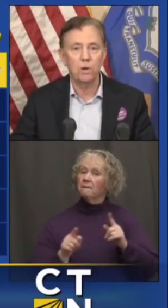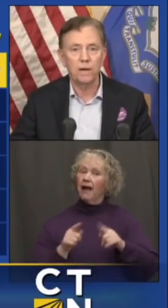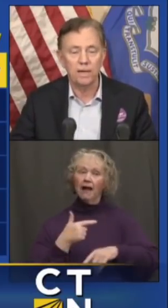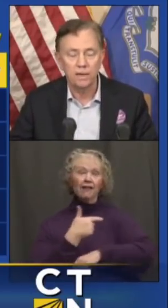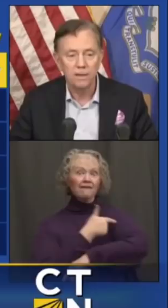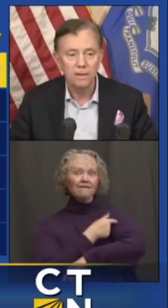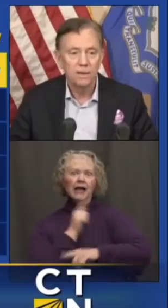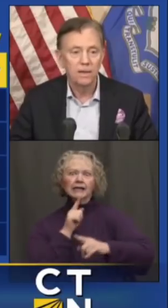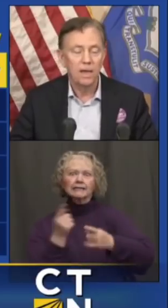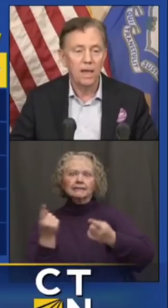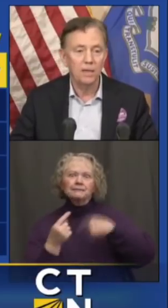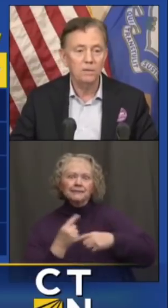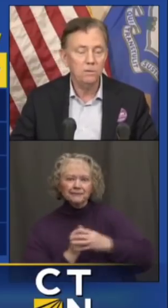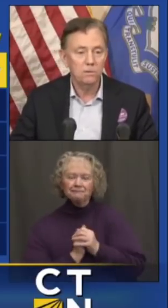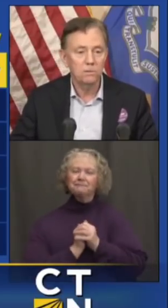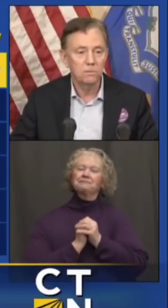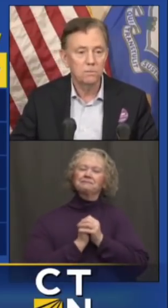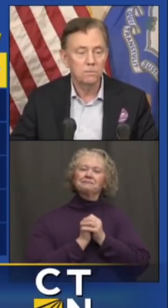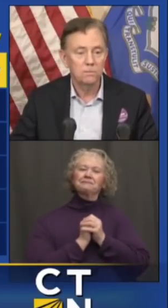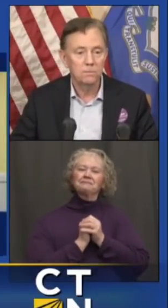its way. And